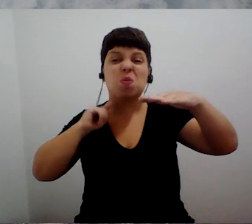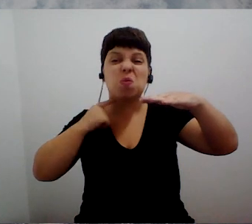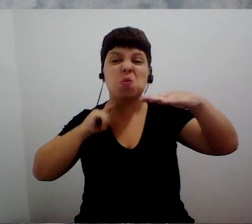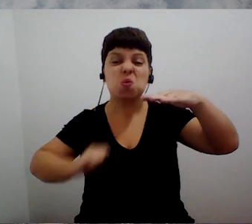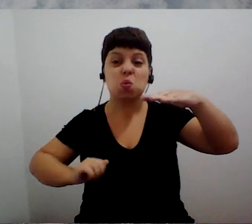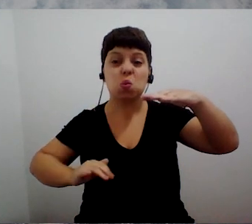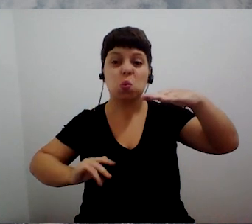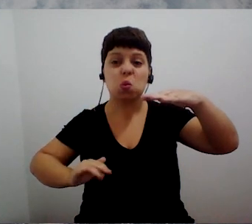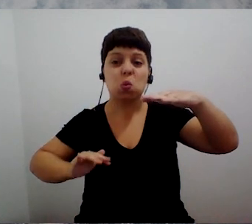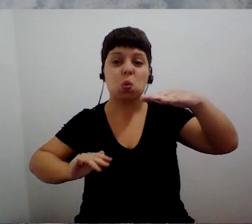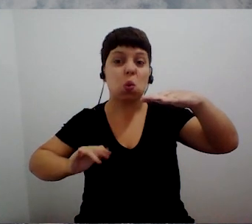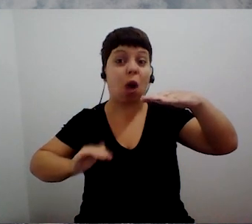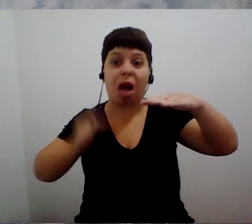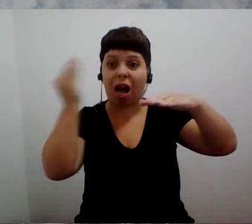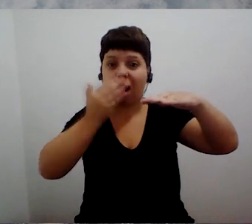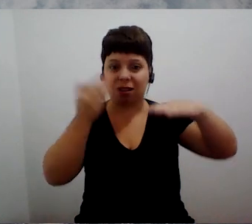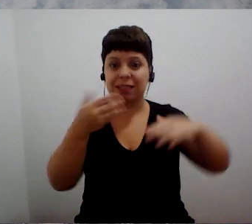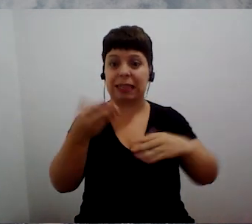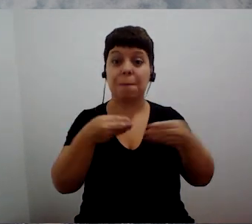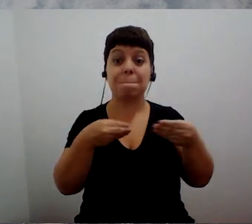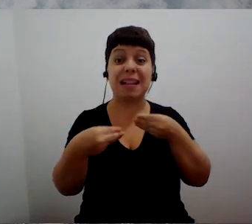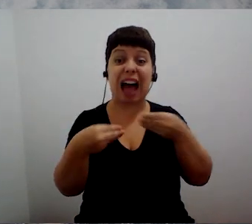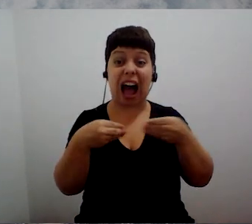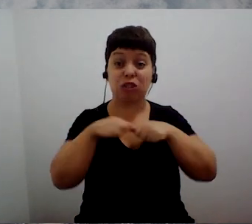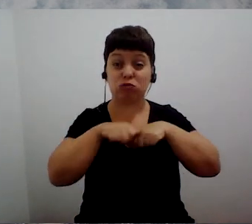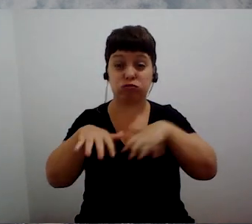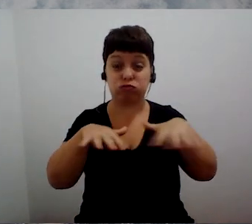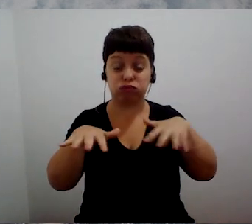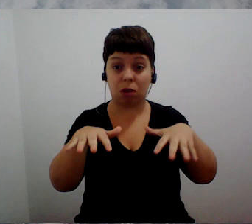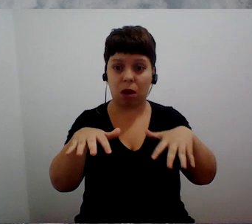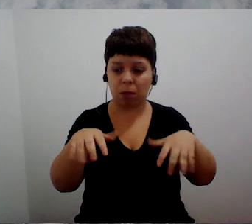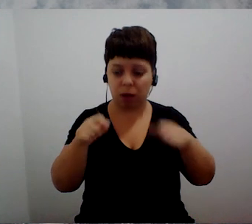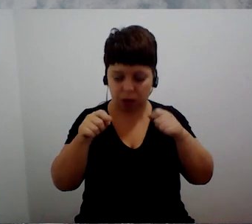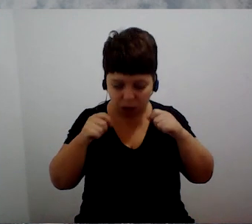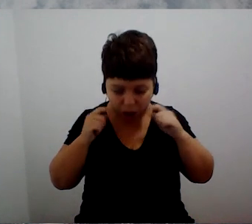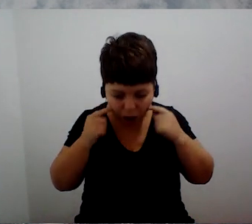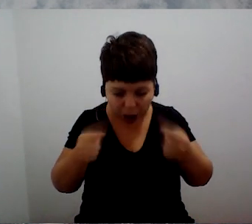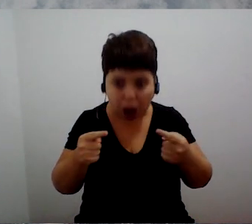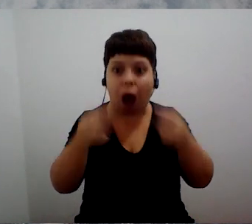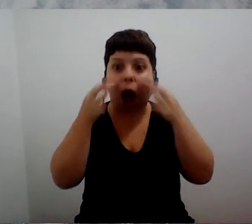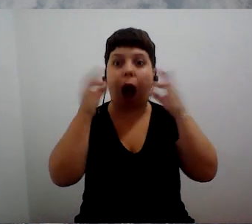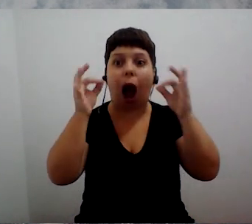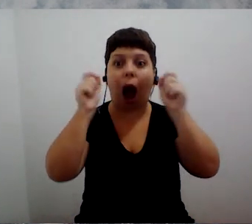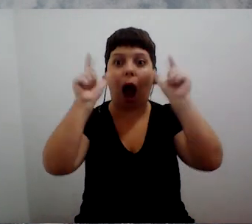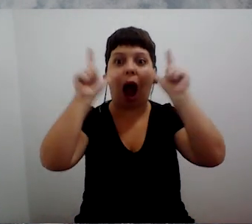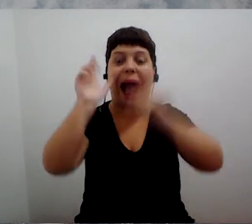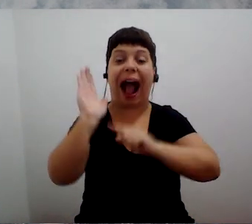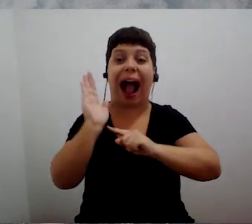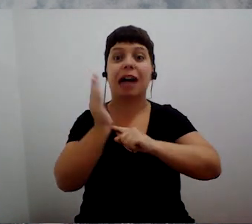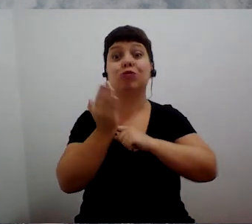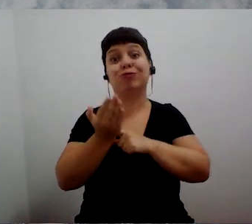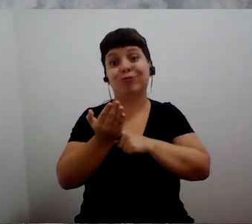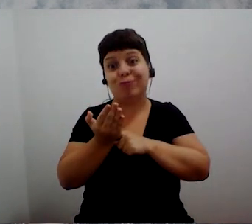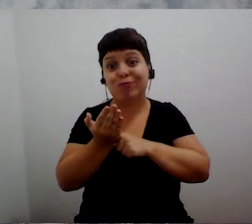And ironically, the plastic plague has woken us up and increased our awareness of the